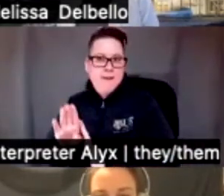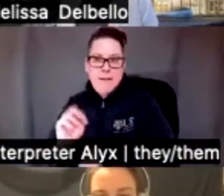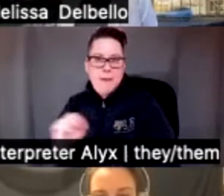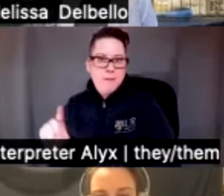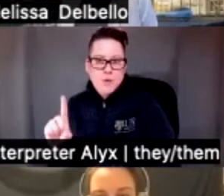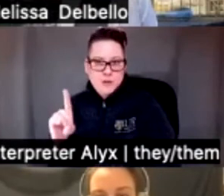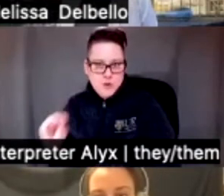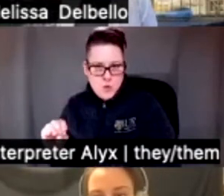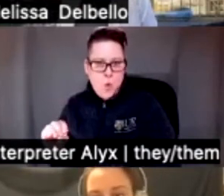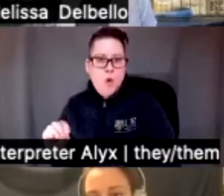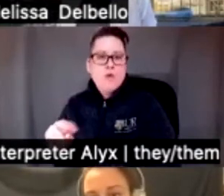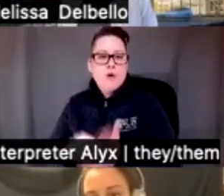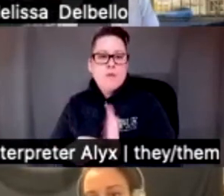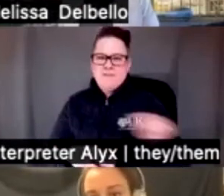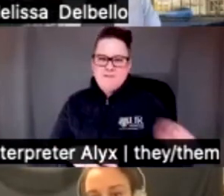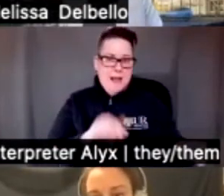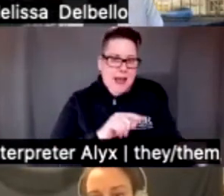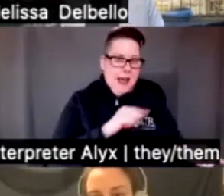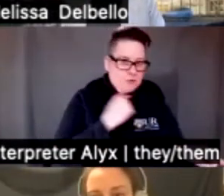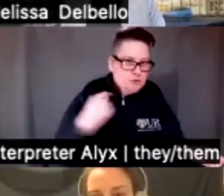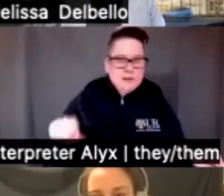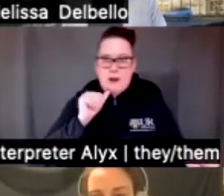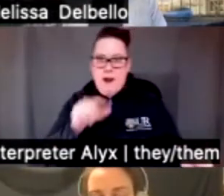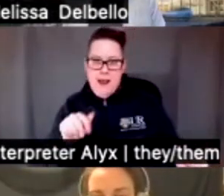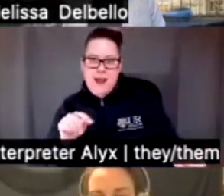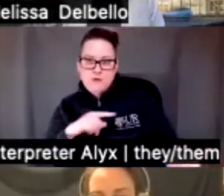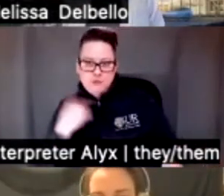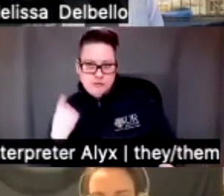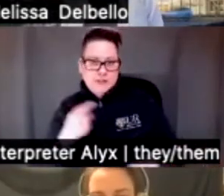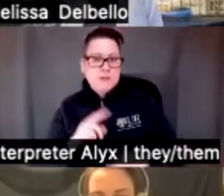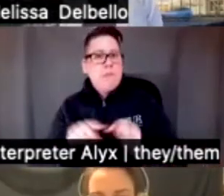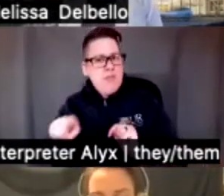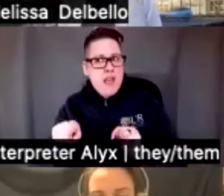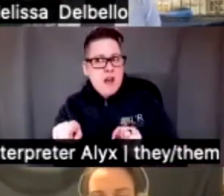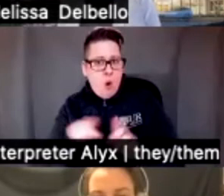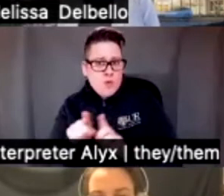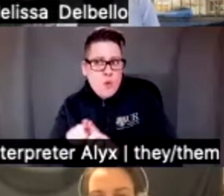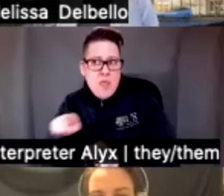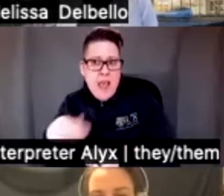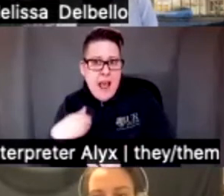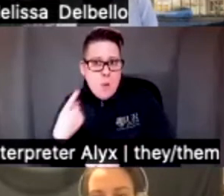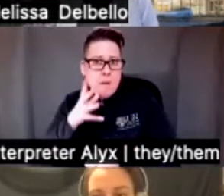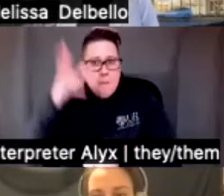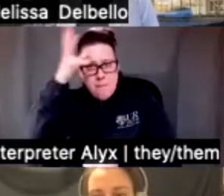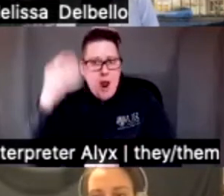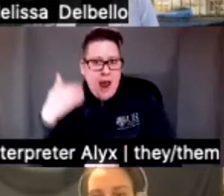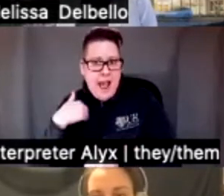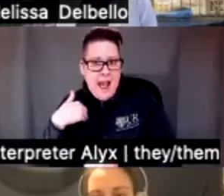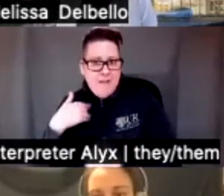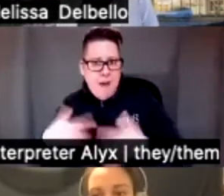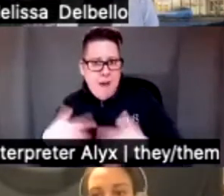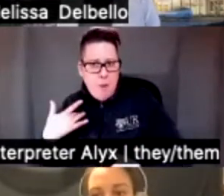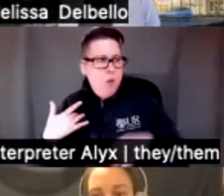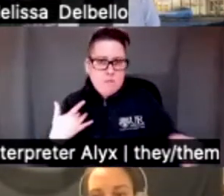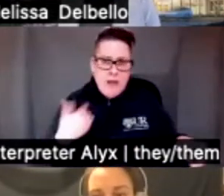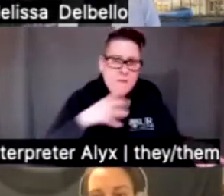so they had that at risk as well. They had a parent with bipolar disorder. They were matched in all demographic